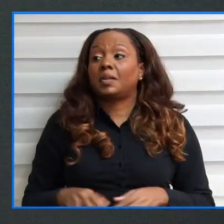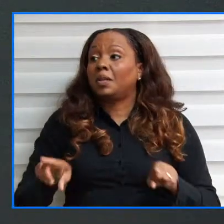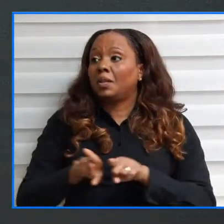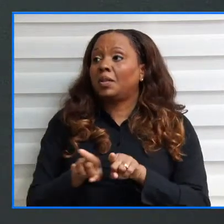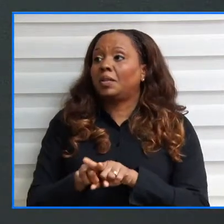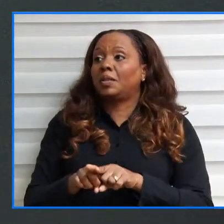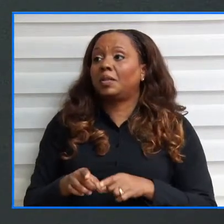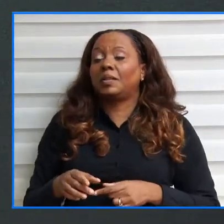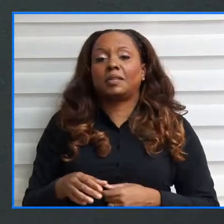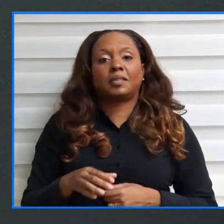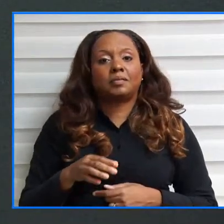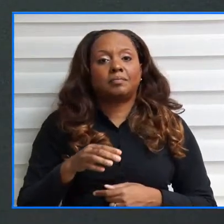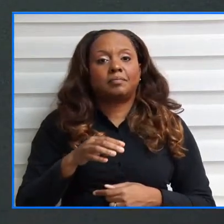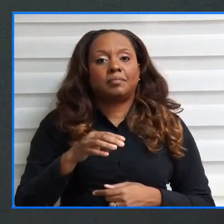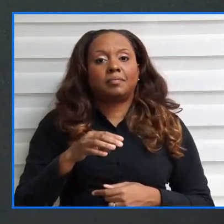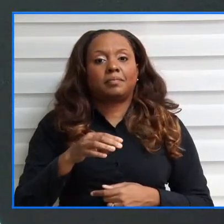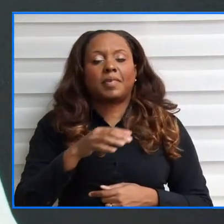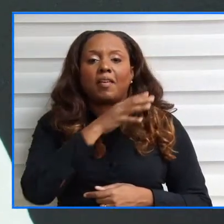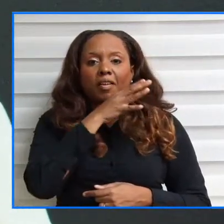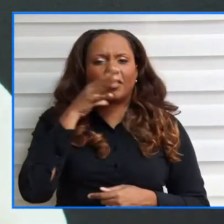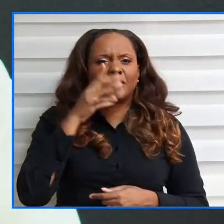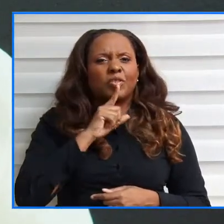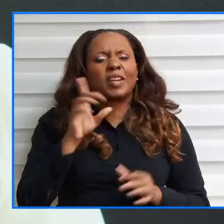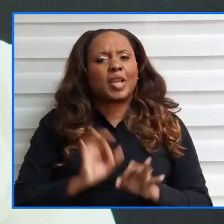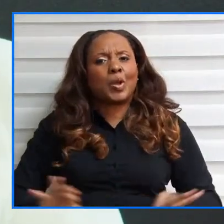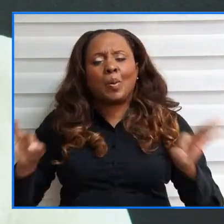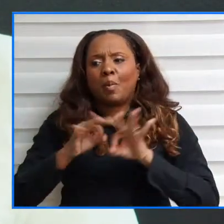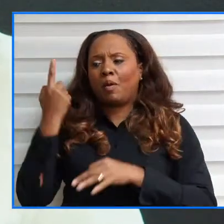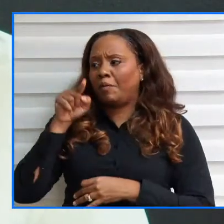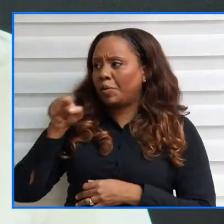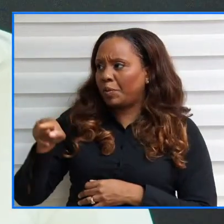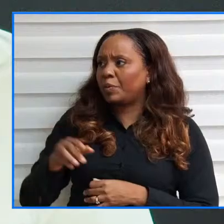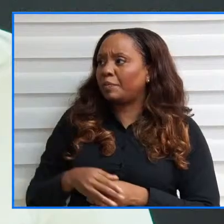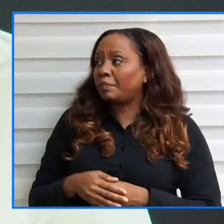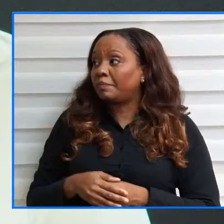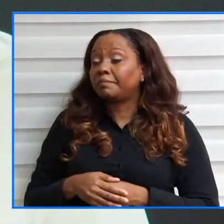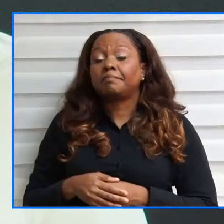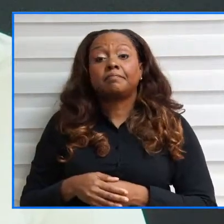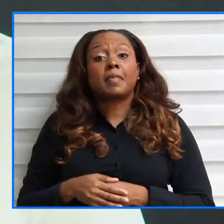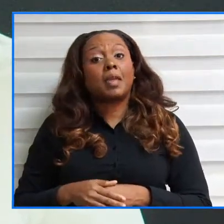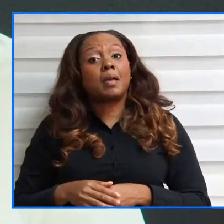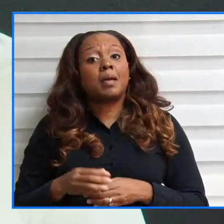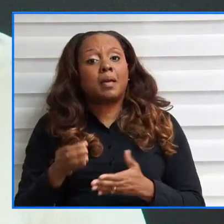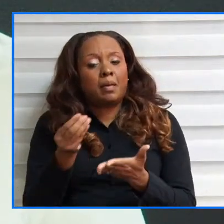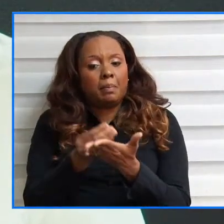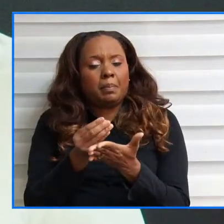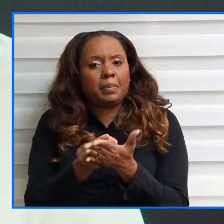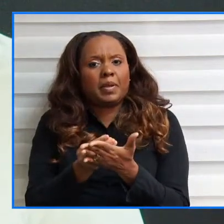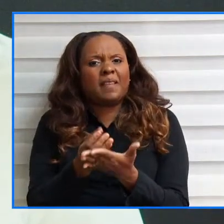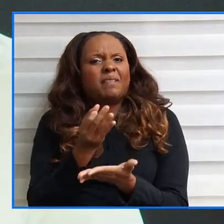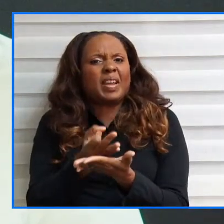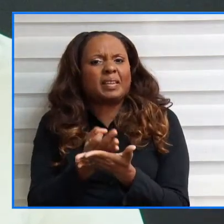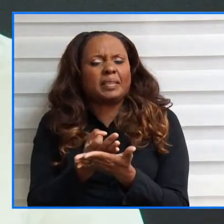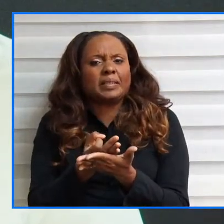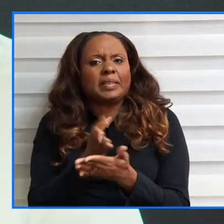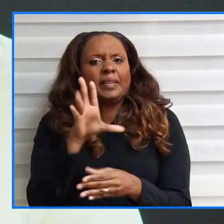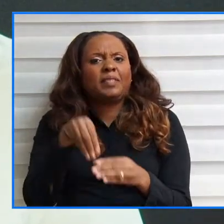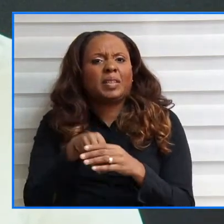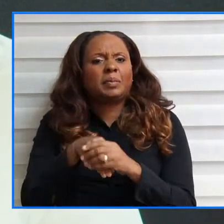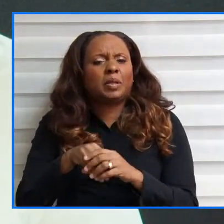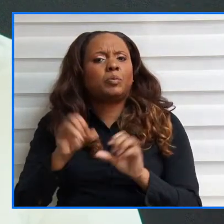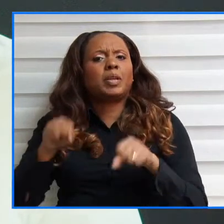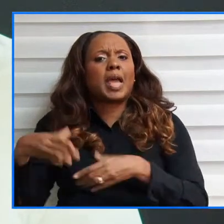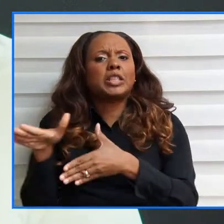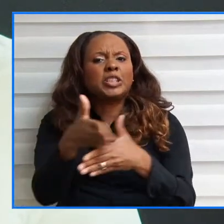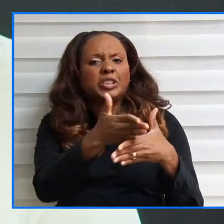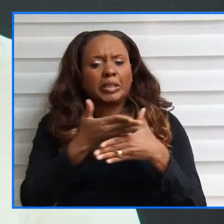respect to financial services and investment, we believe that we can share. Barbados has been that